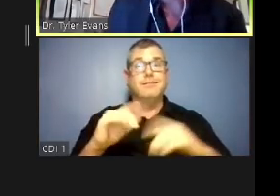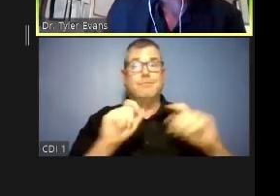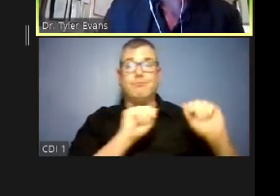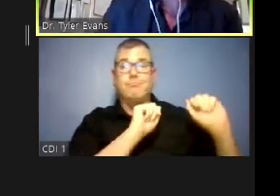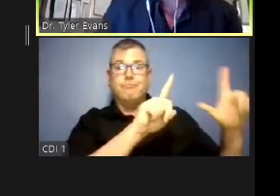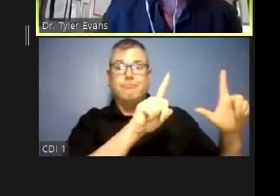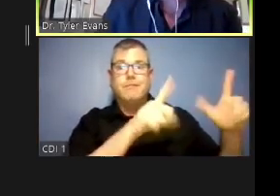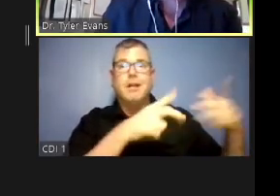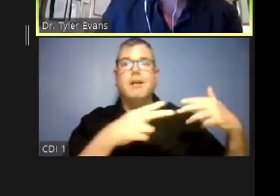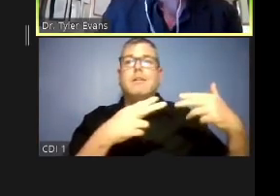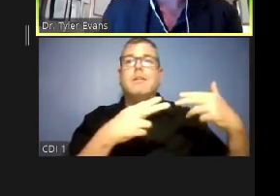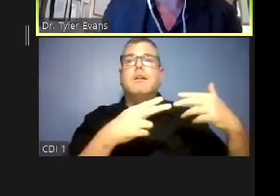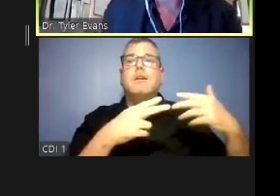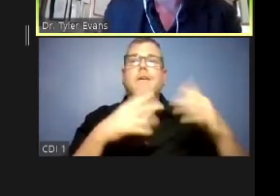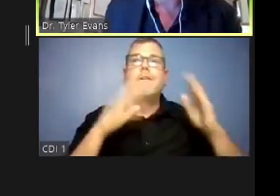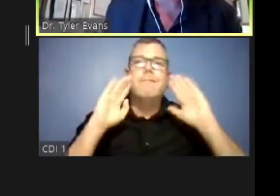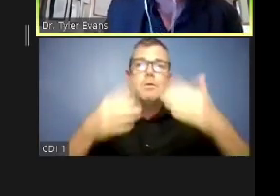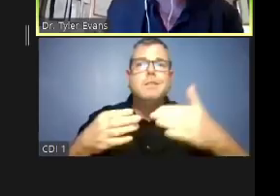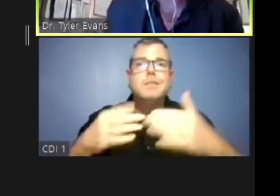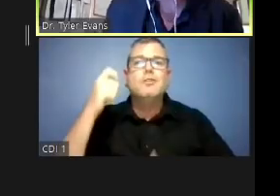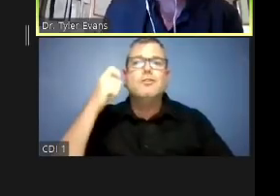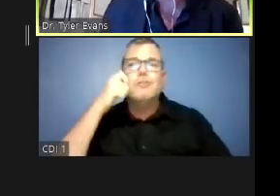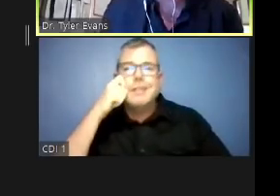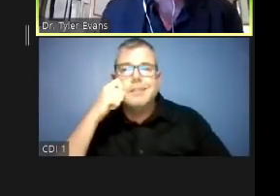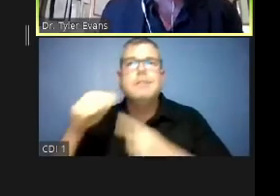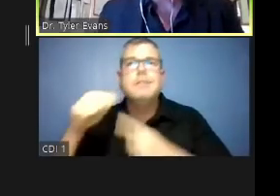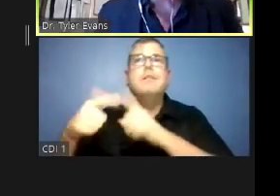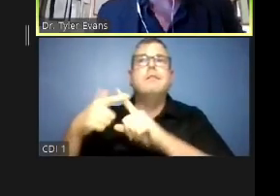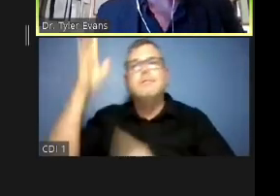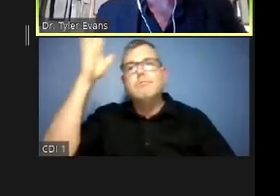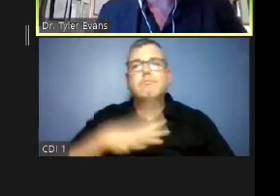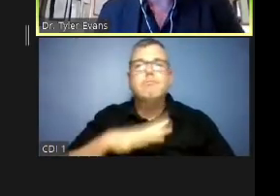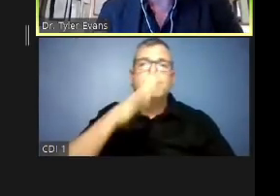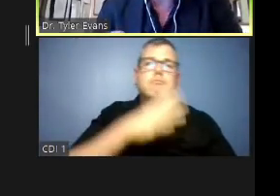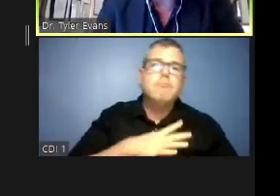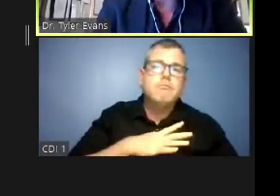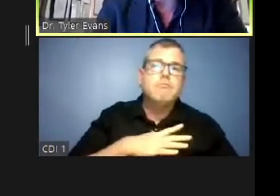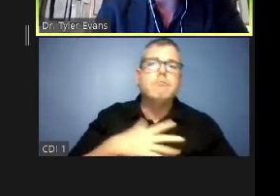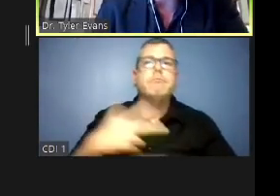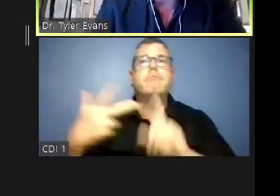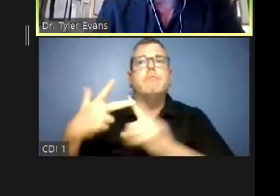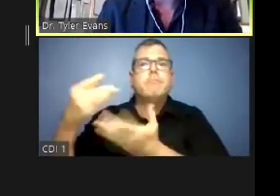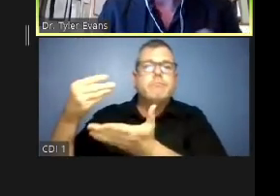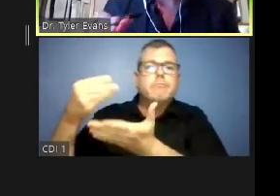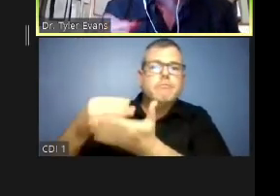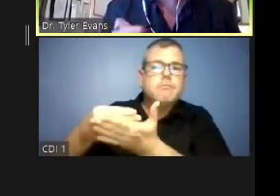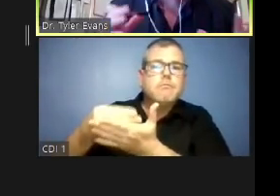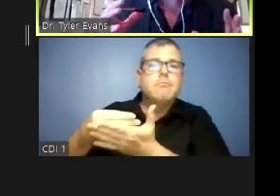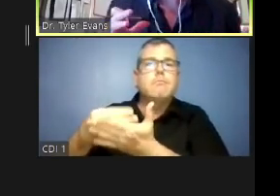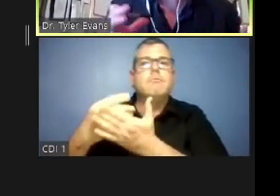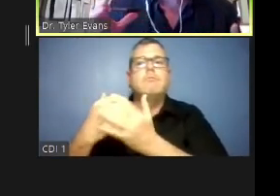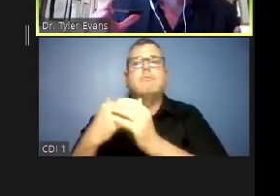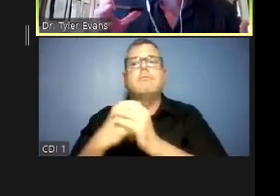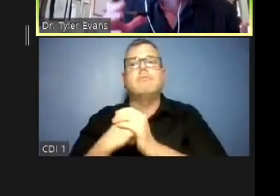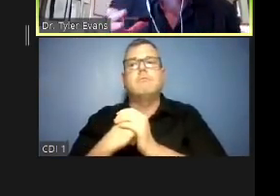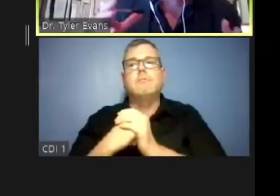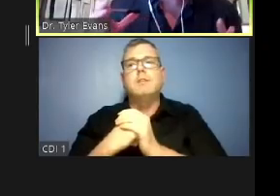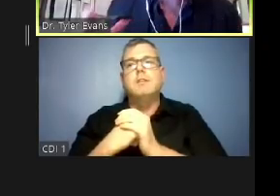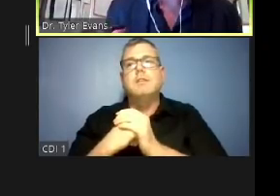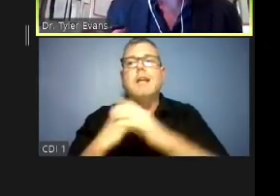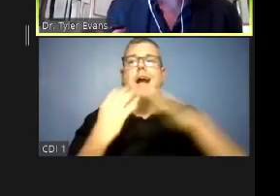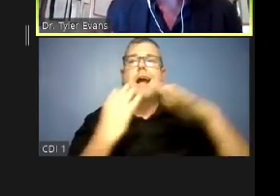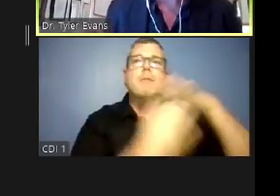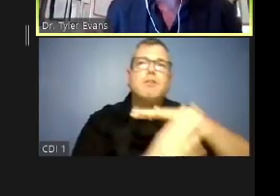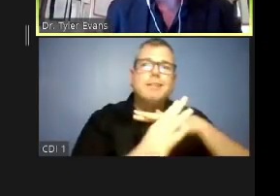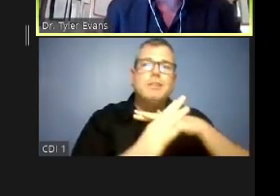gender, socioeconomic status, immigration status, et cetera. And we found that, these